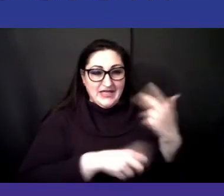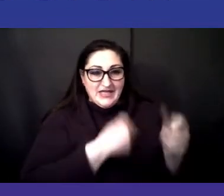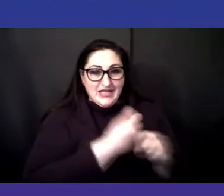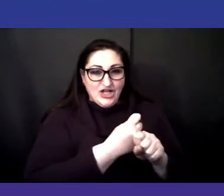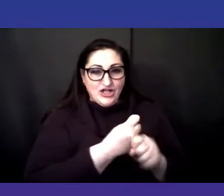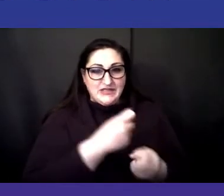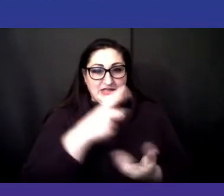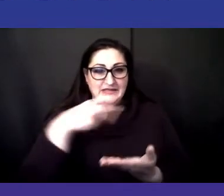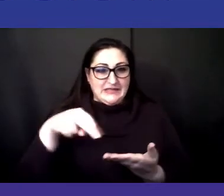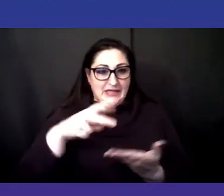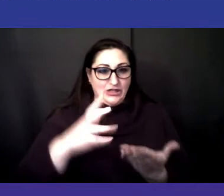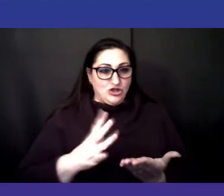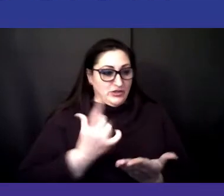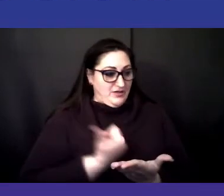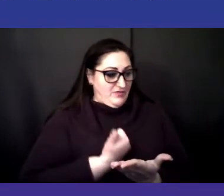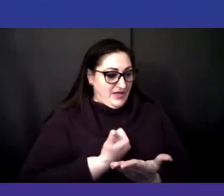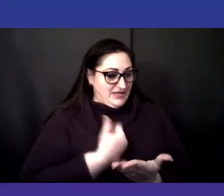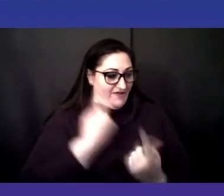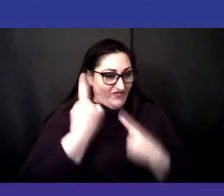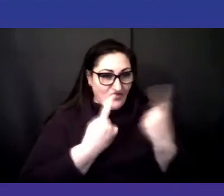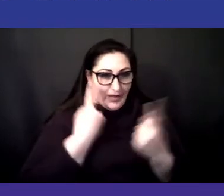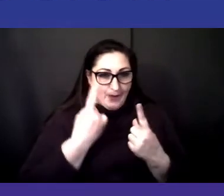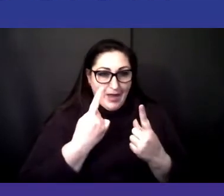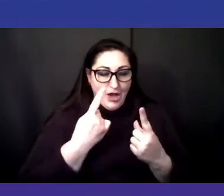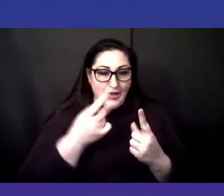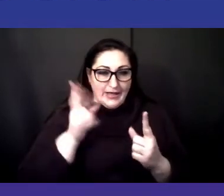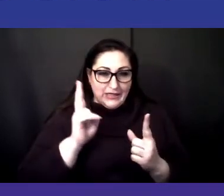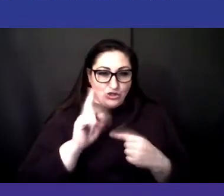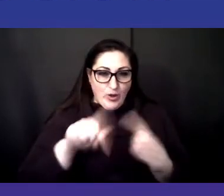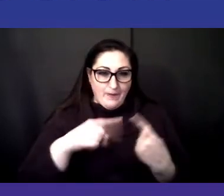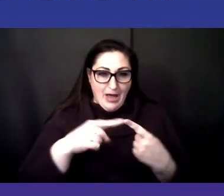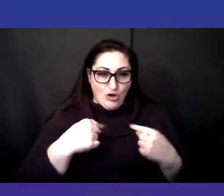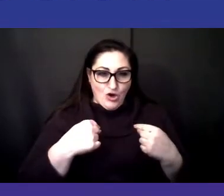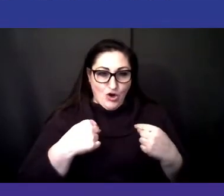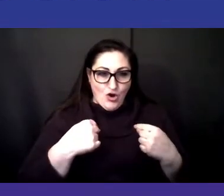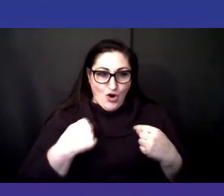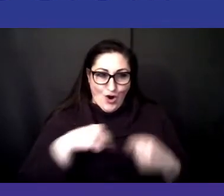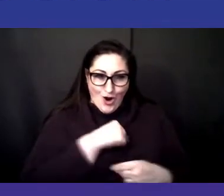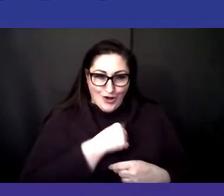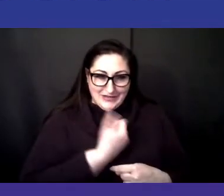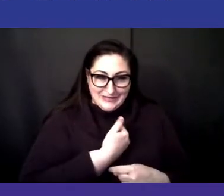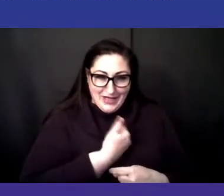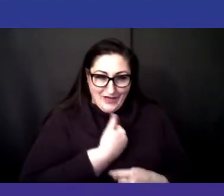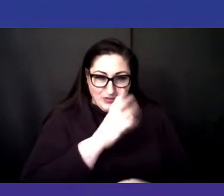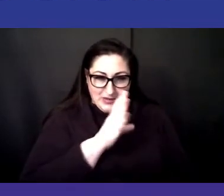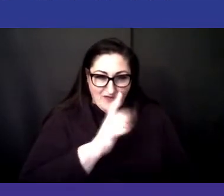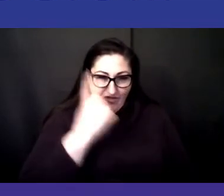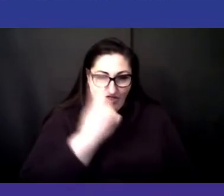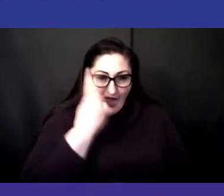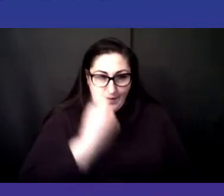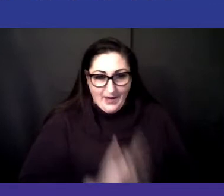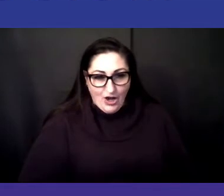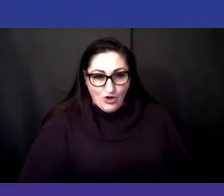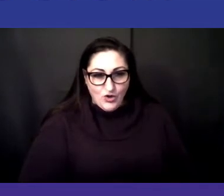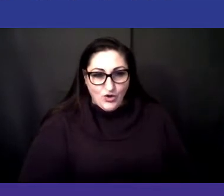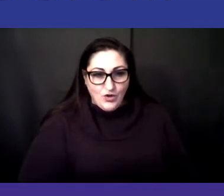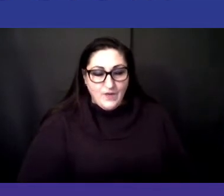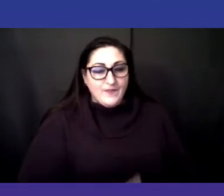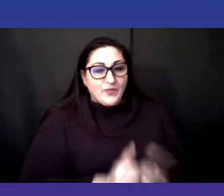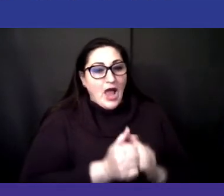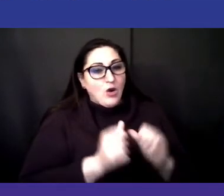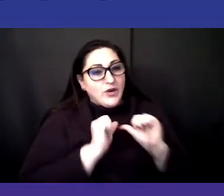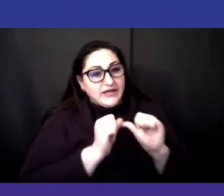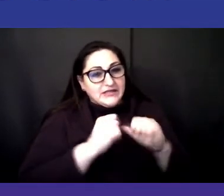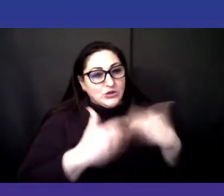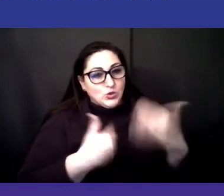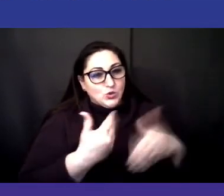out a lot of things like history about ourselves that we never even thought about. Because how are we going to continue having